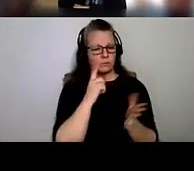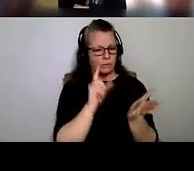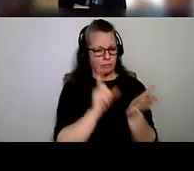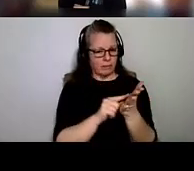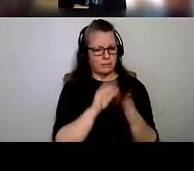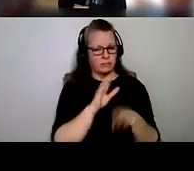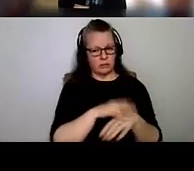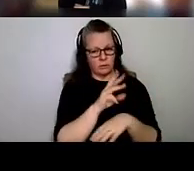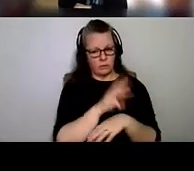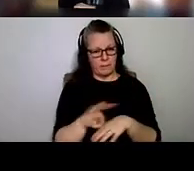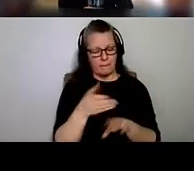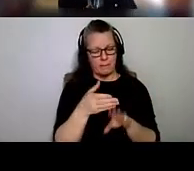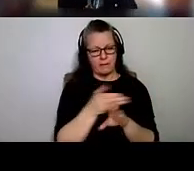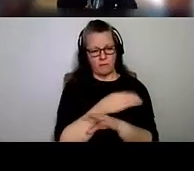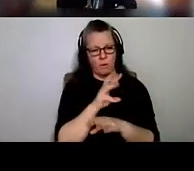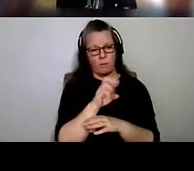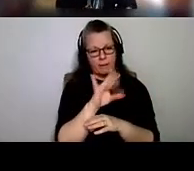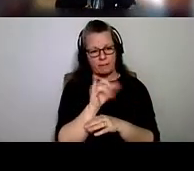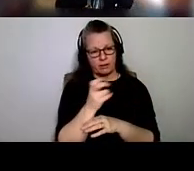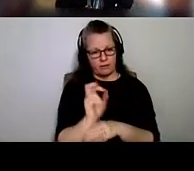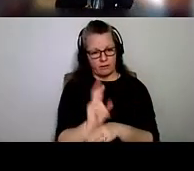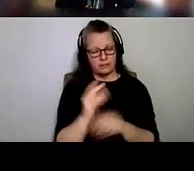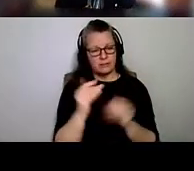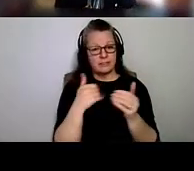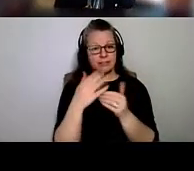webinars. Next slide, please.